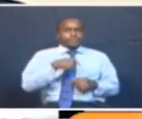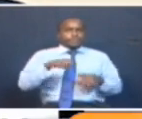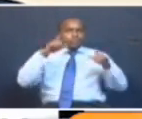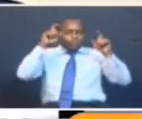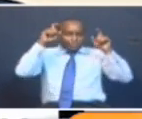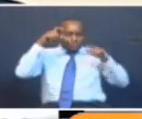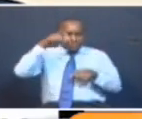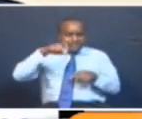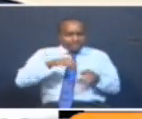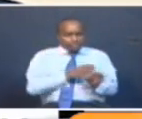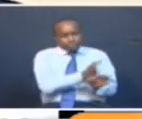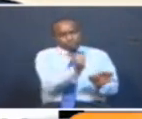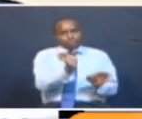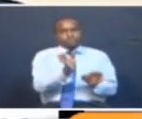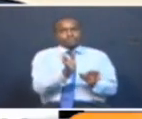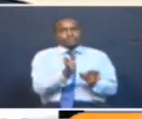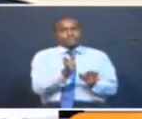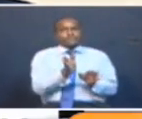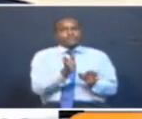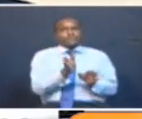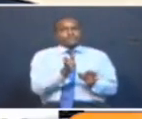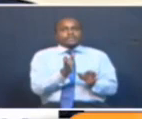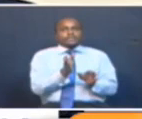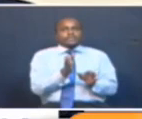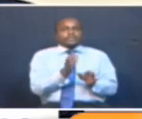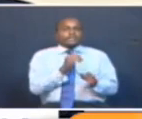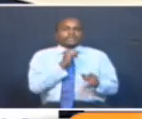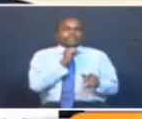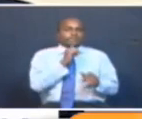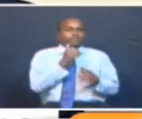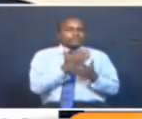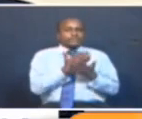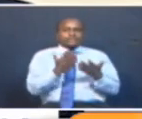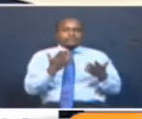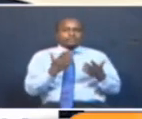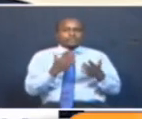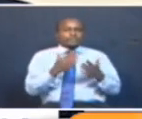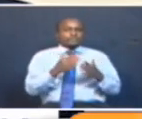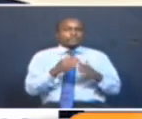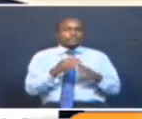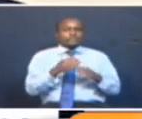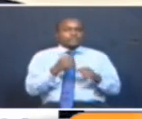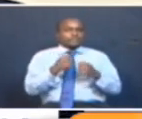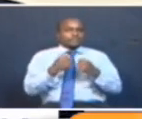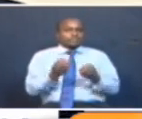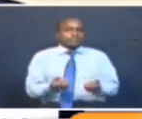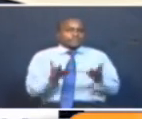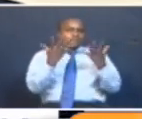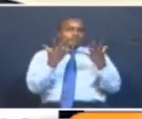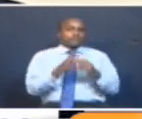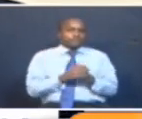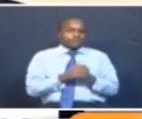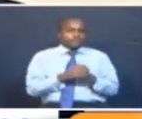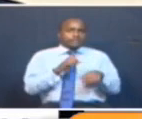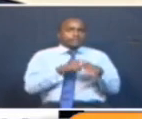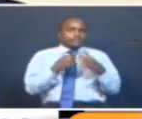from it. And it's not something which is a miracle. When I started, it was a miracle to be in the United